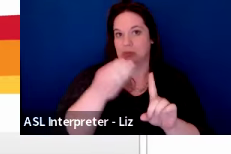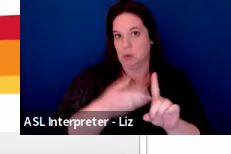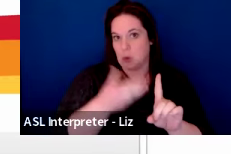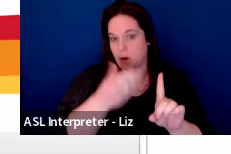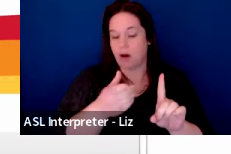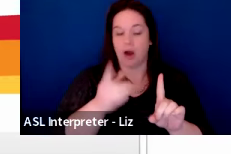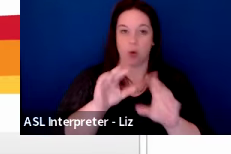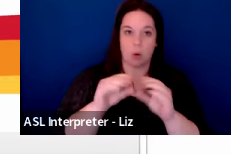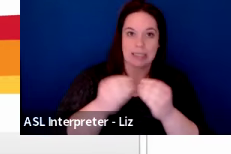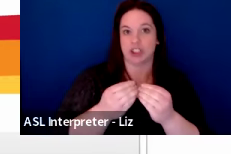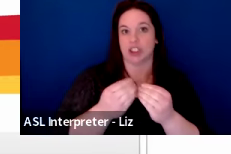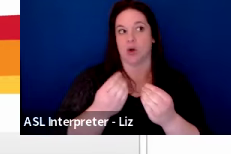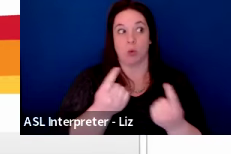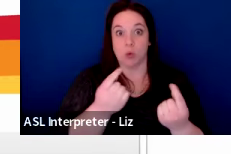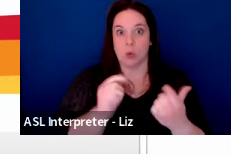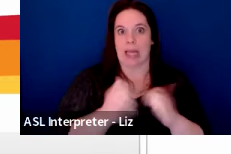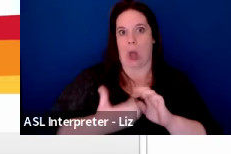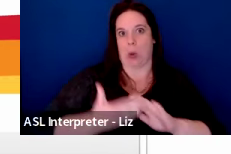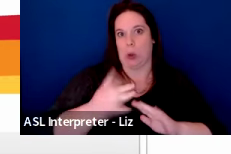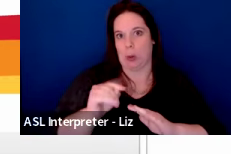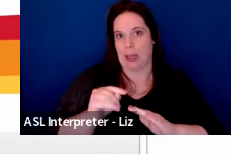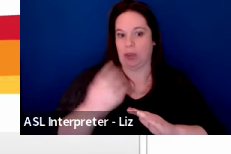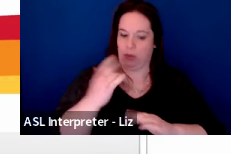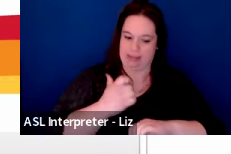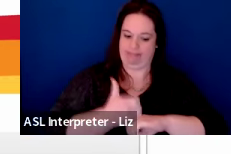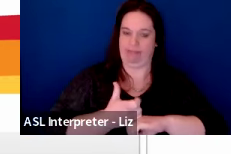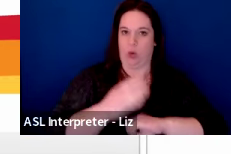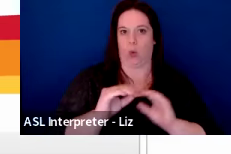is in place, and that's what we want to see here.